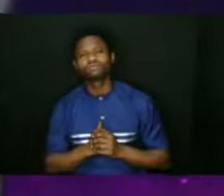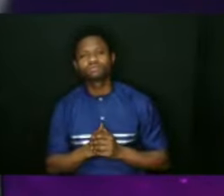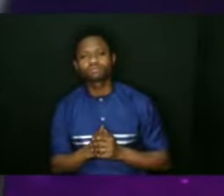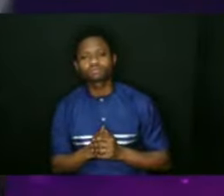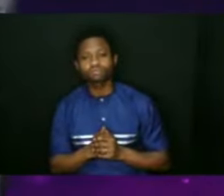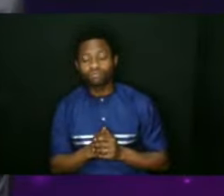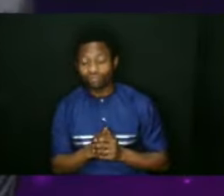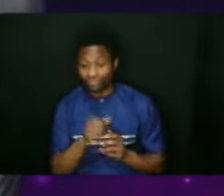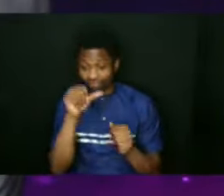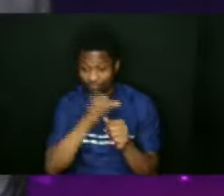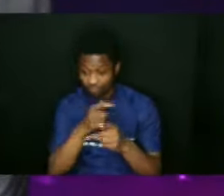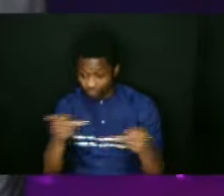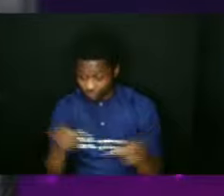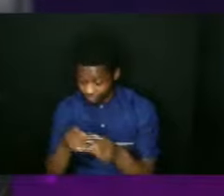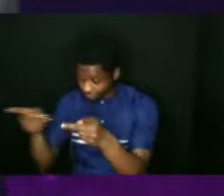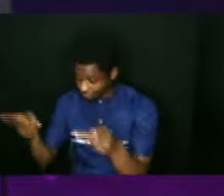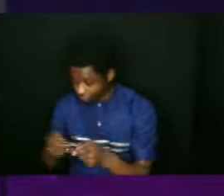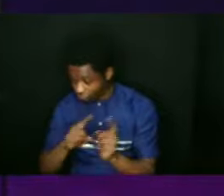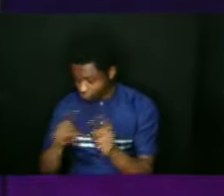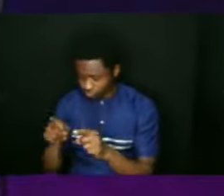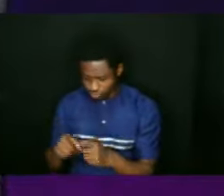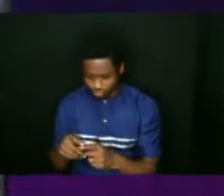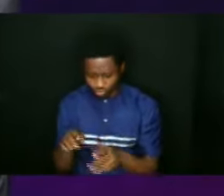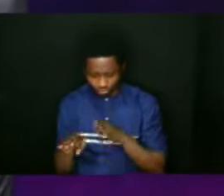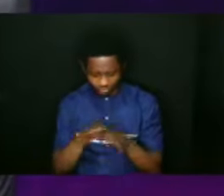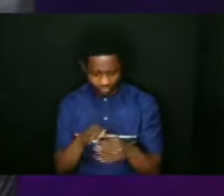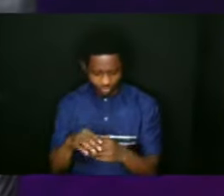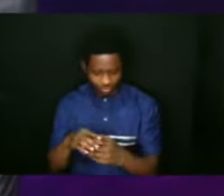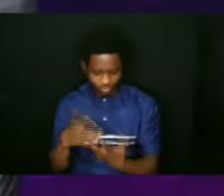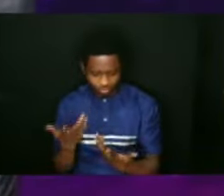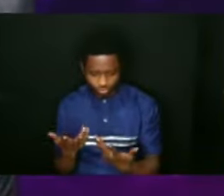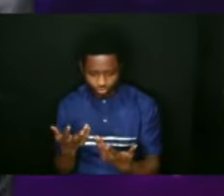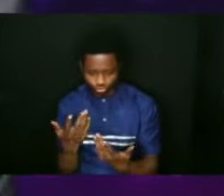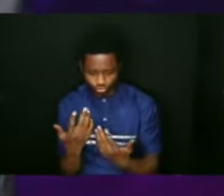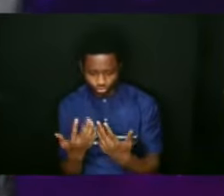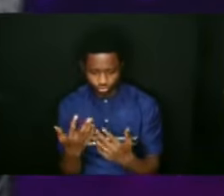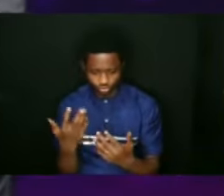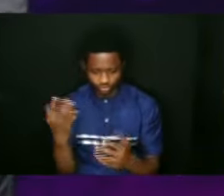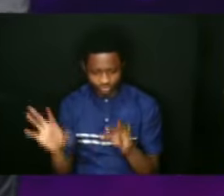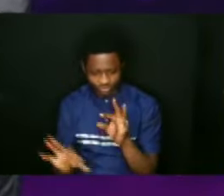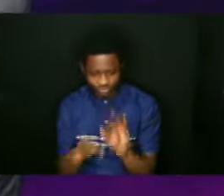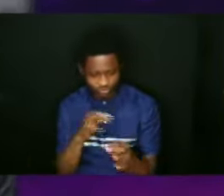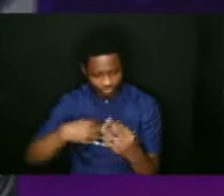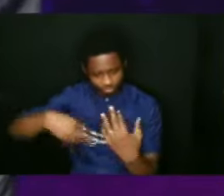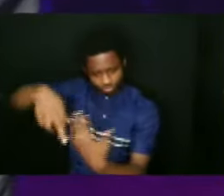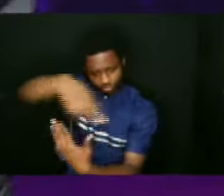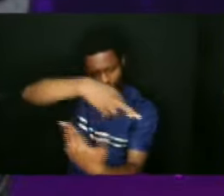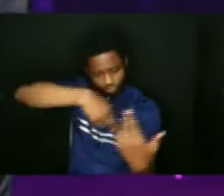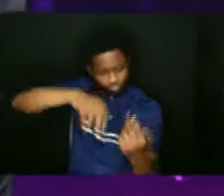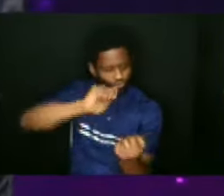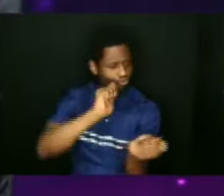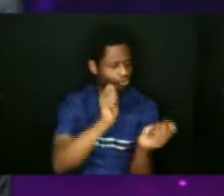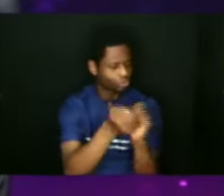That wherever you get to, the aura around you will change the situation and the setting. You